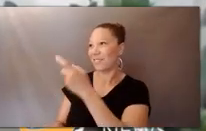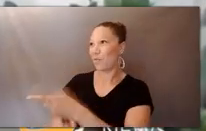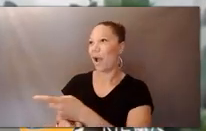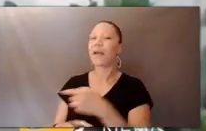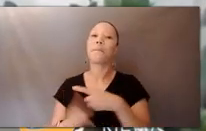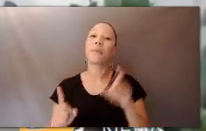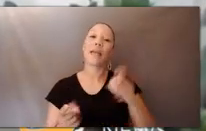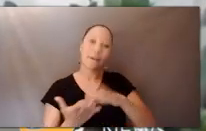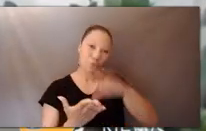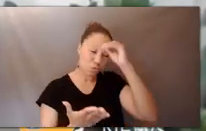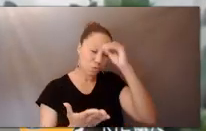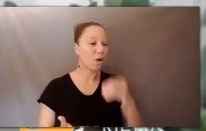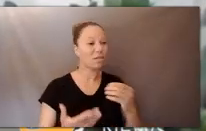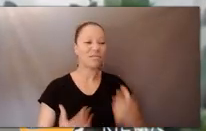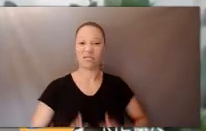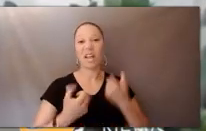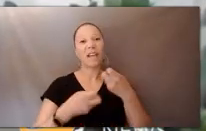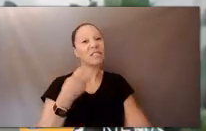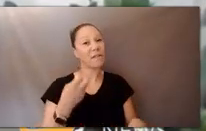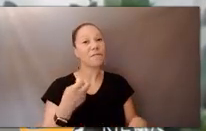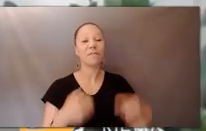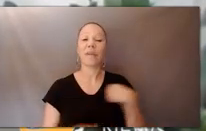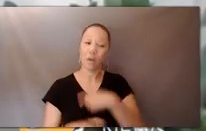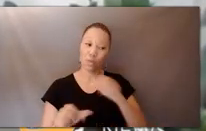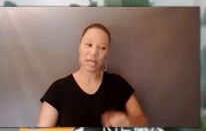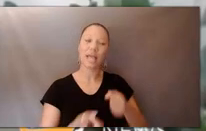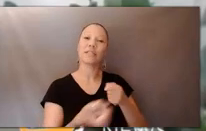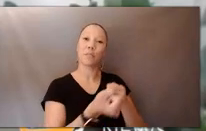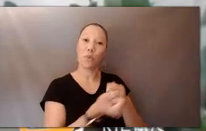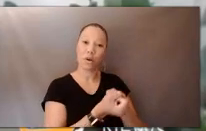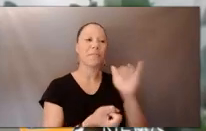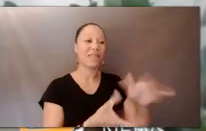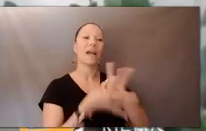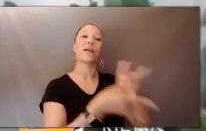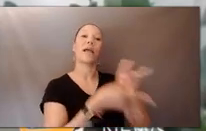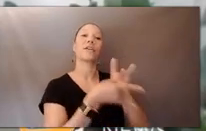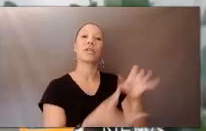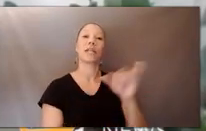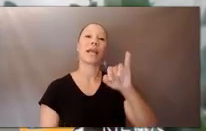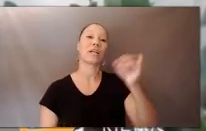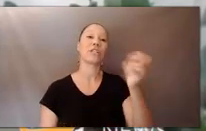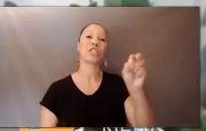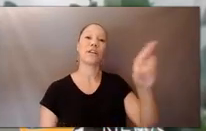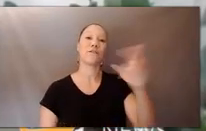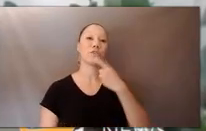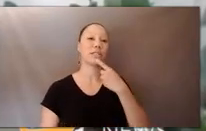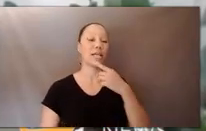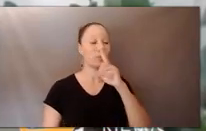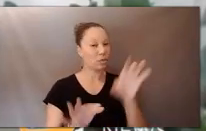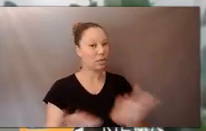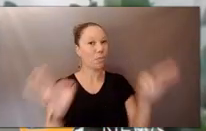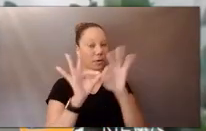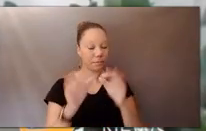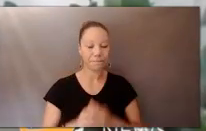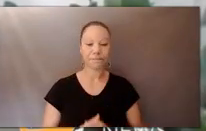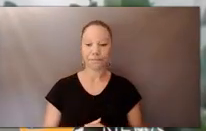now. So we can just be there with them, which is that connection, as Jennifer was talking about, is huge.